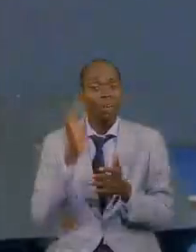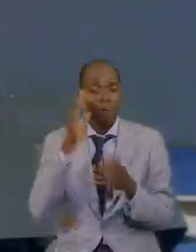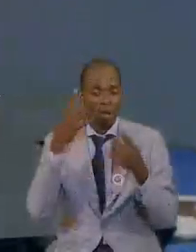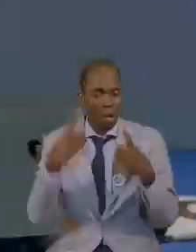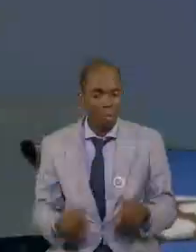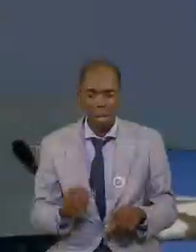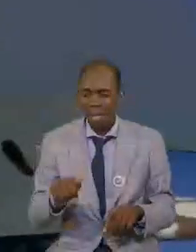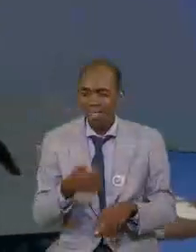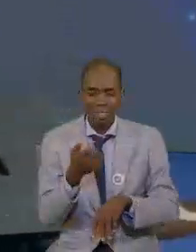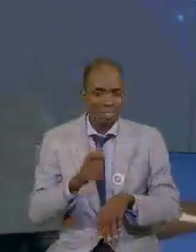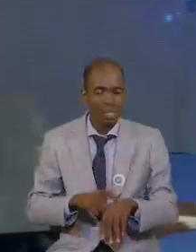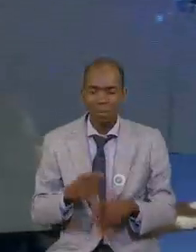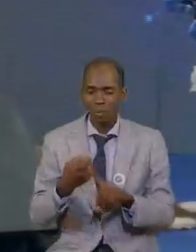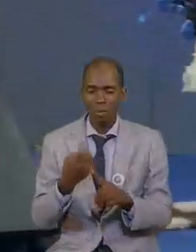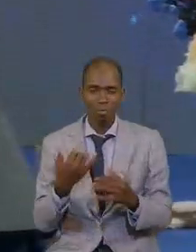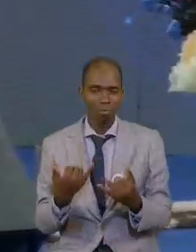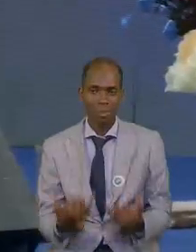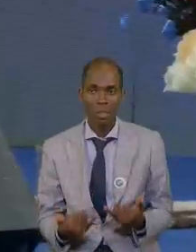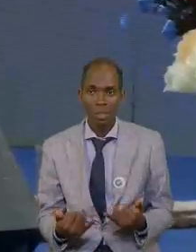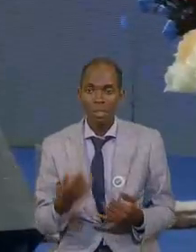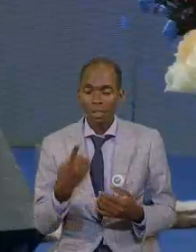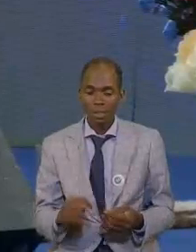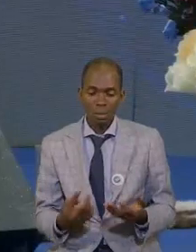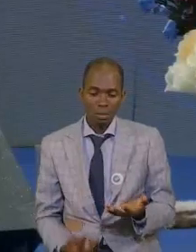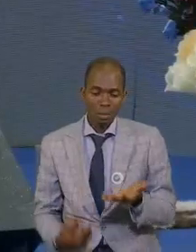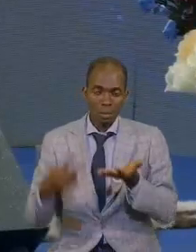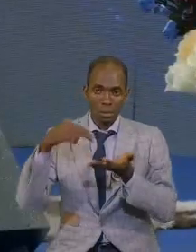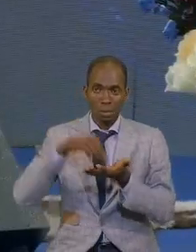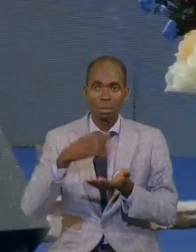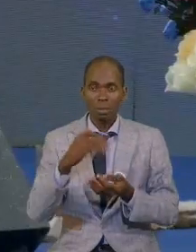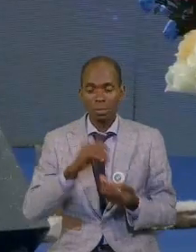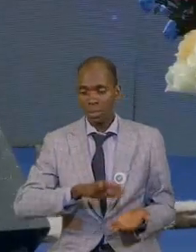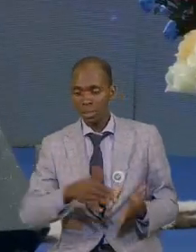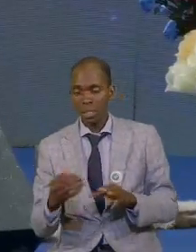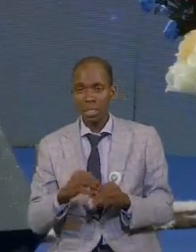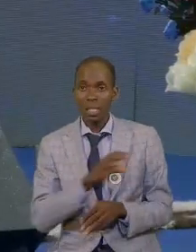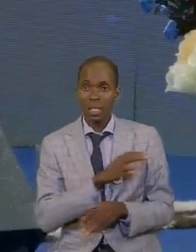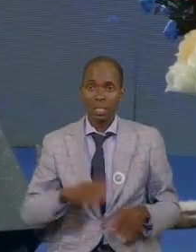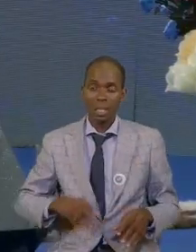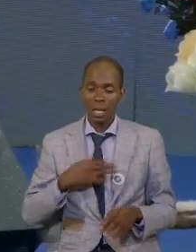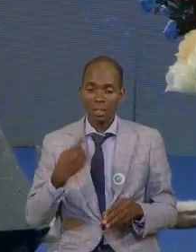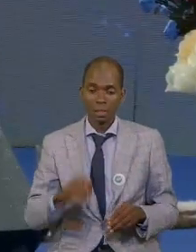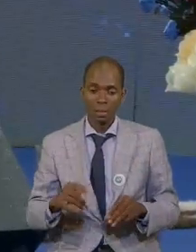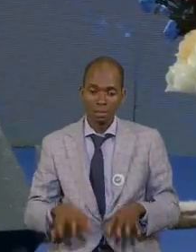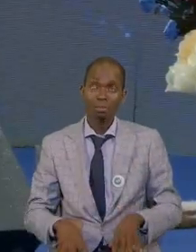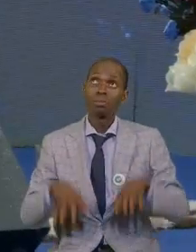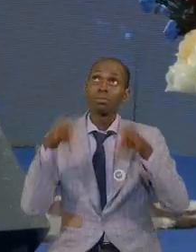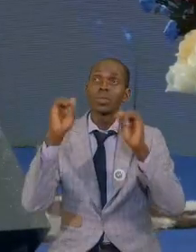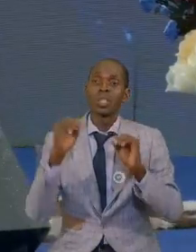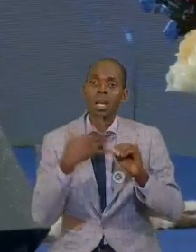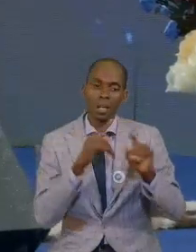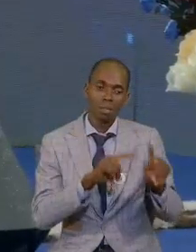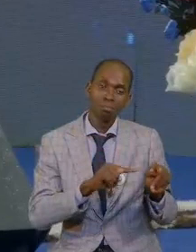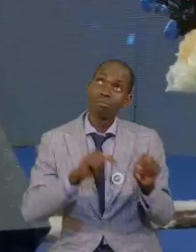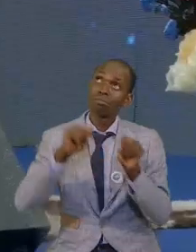from now. The resurrection of the dead in Christ and the catching up and transferring